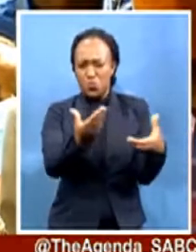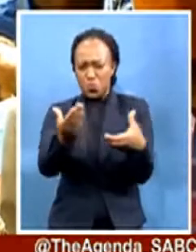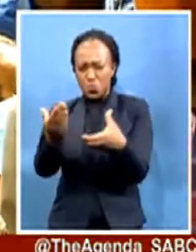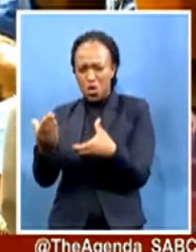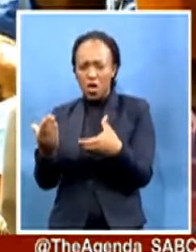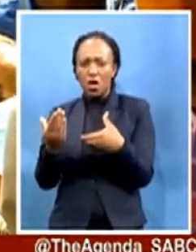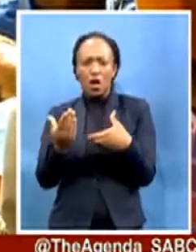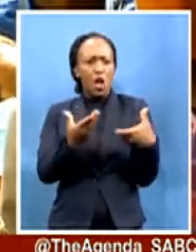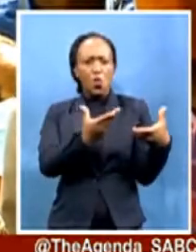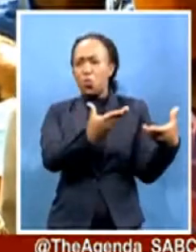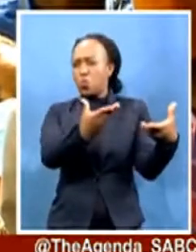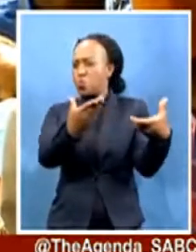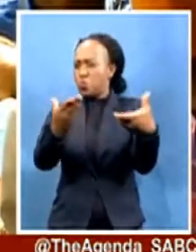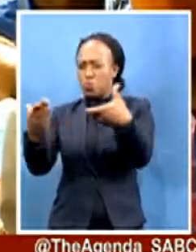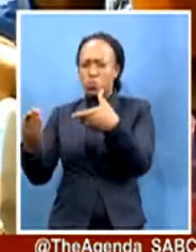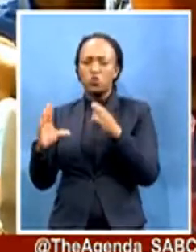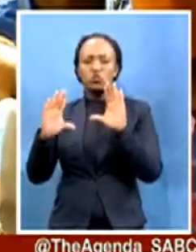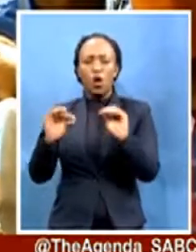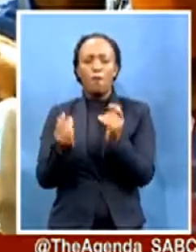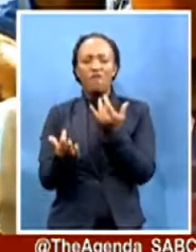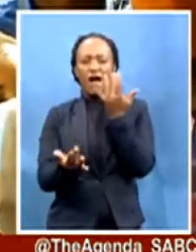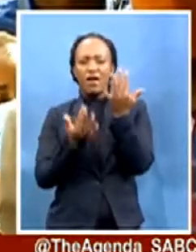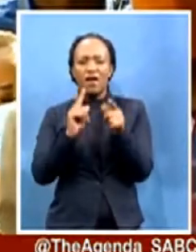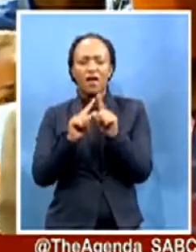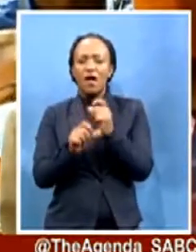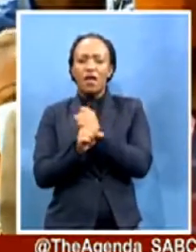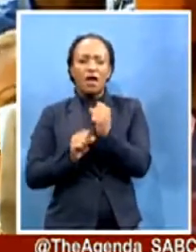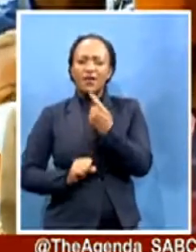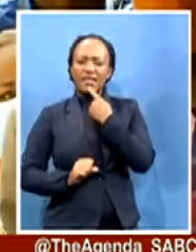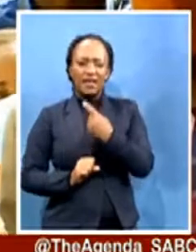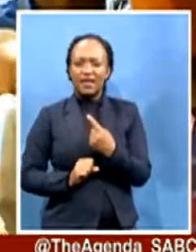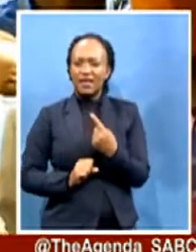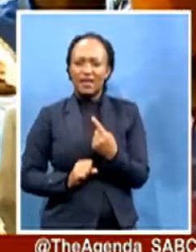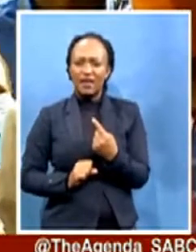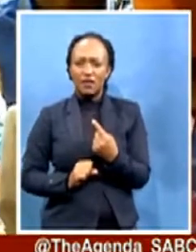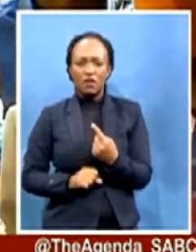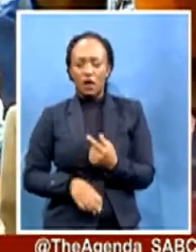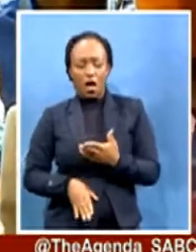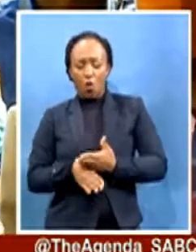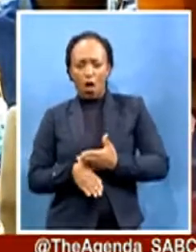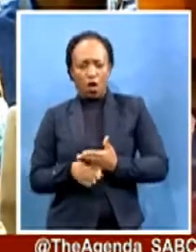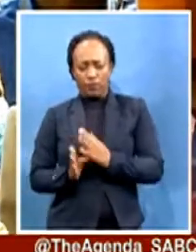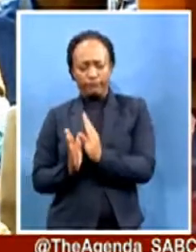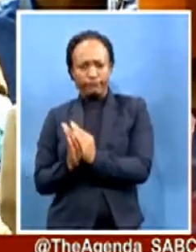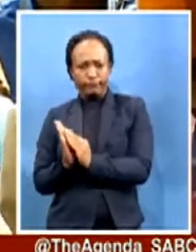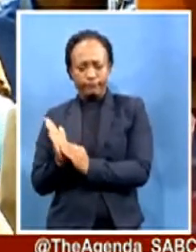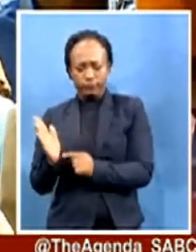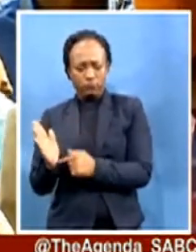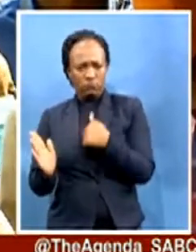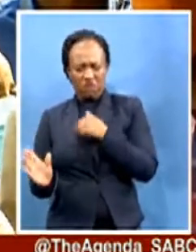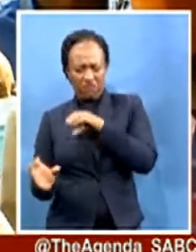say, well, you know, our job description does not involve firefighting. It's